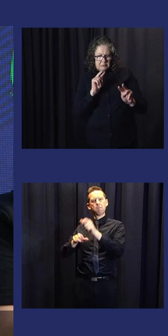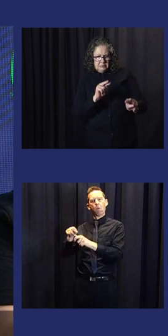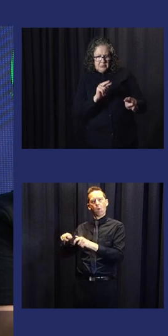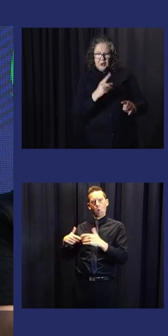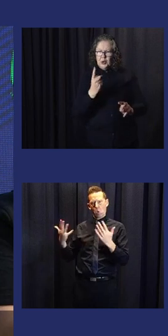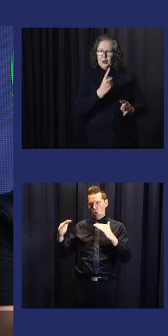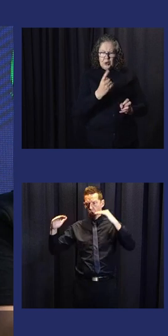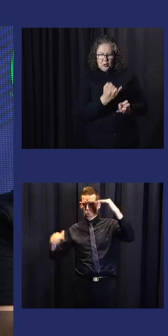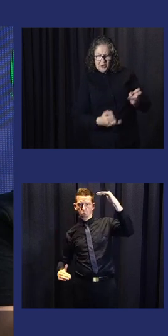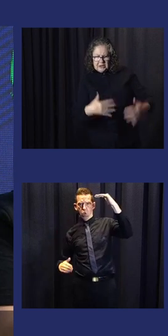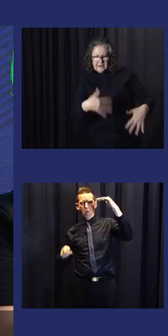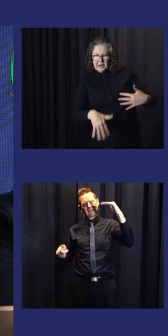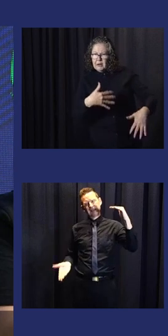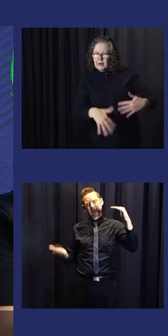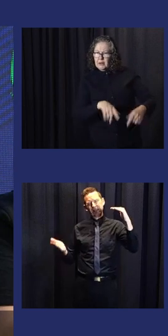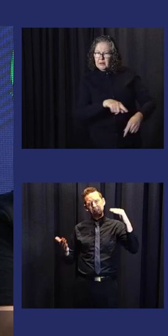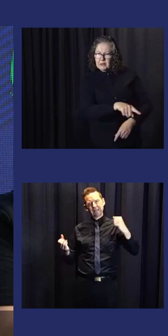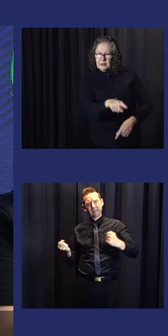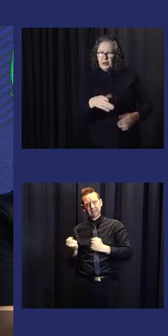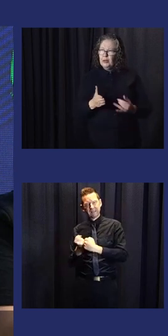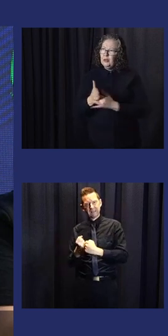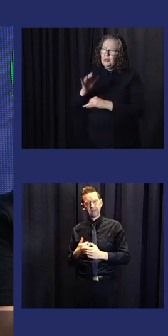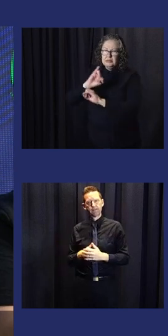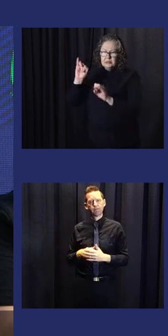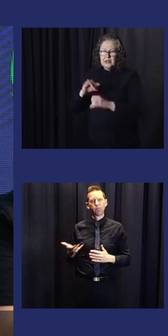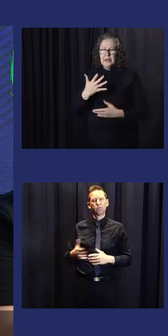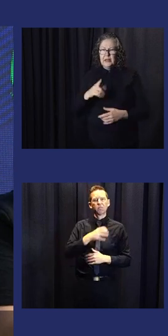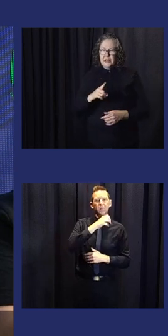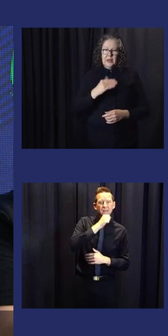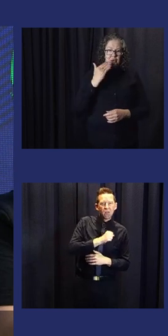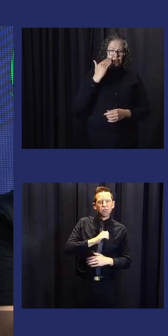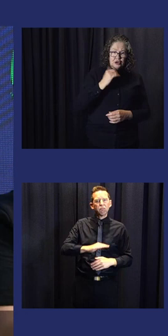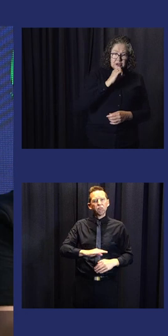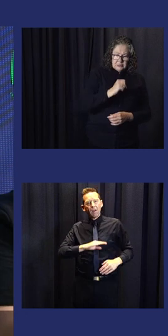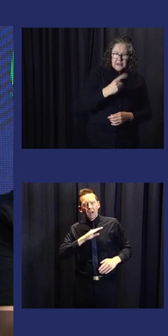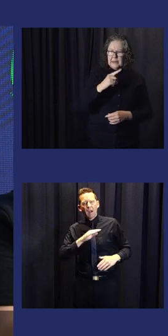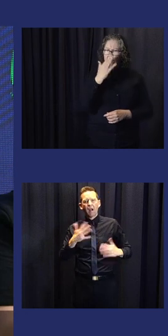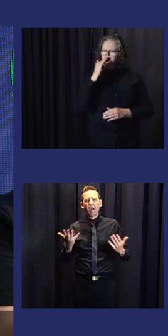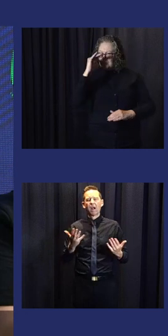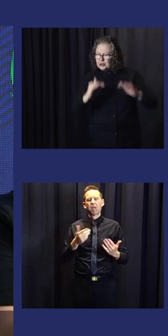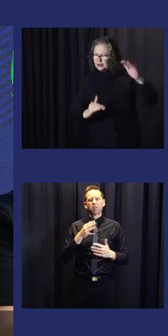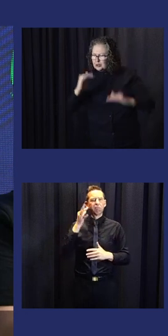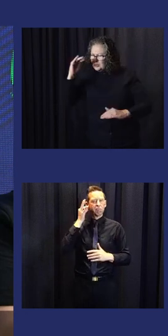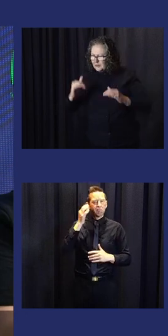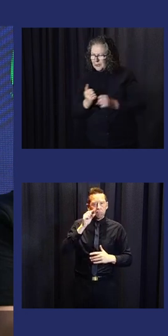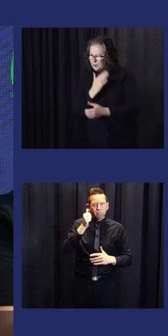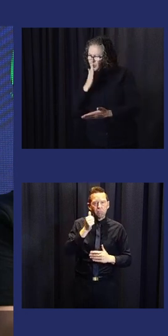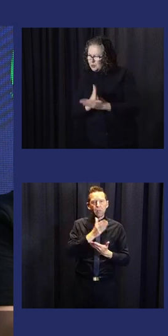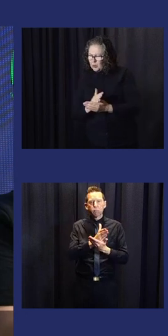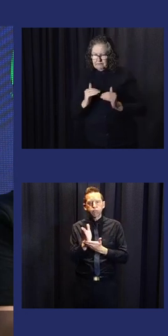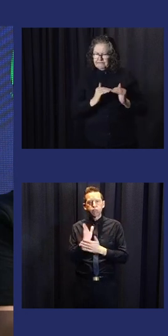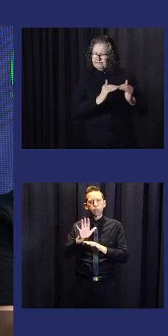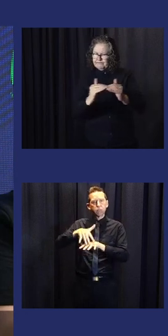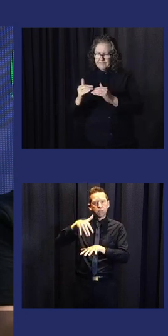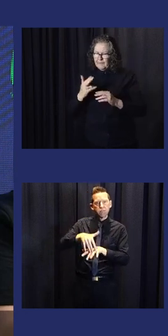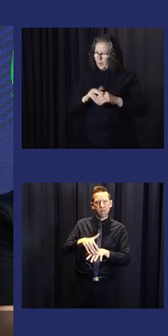by disasters, integrating a gender, age, disability, and culture perspective in all policies and practices, and promoting